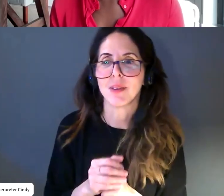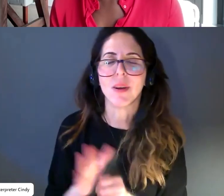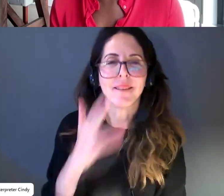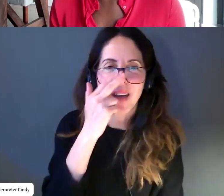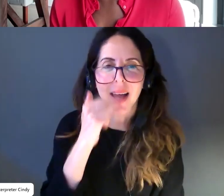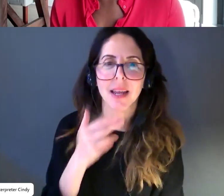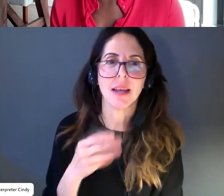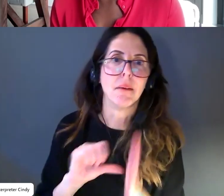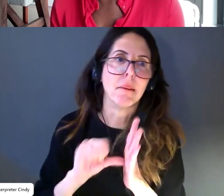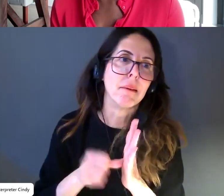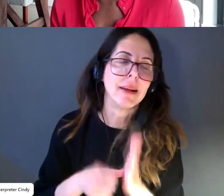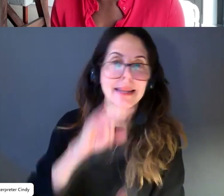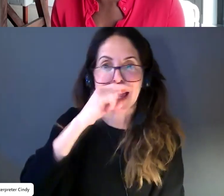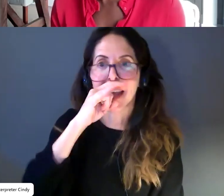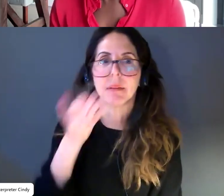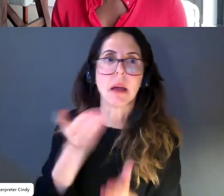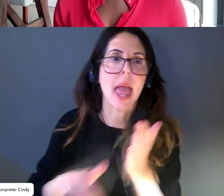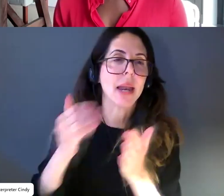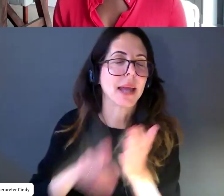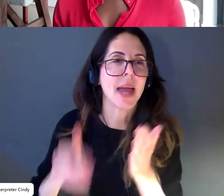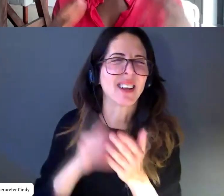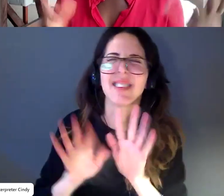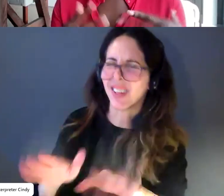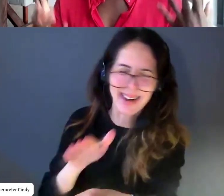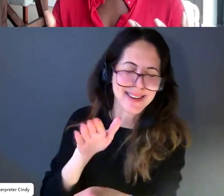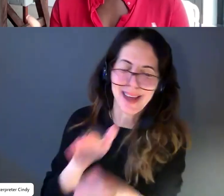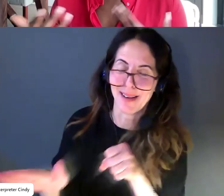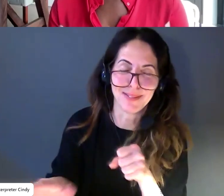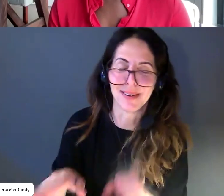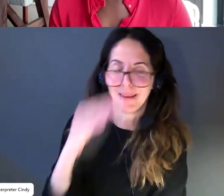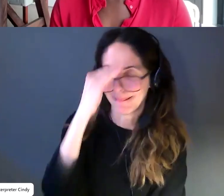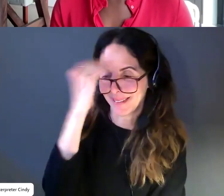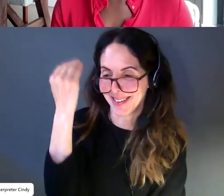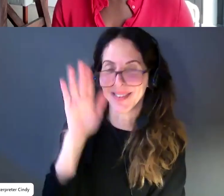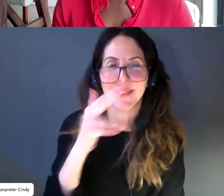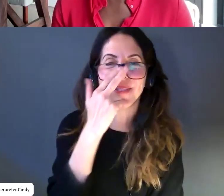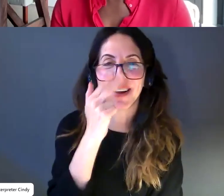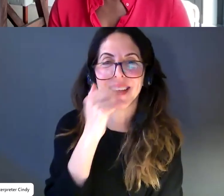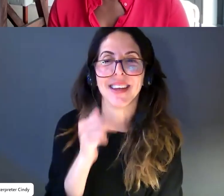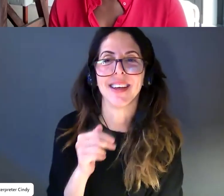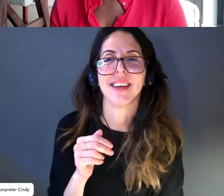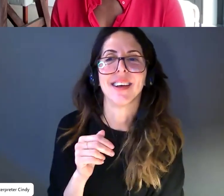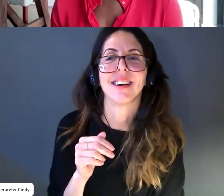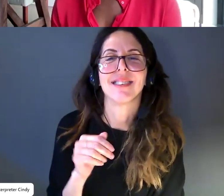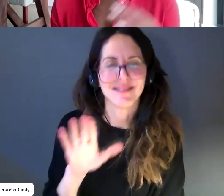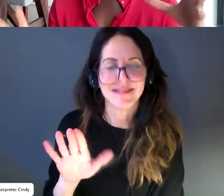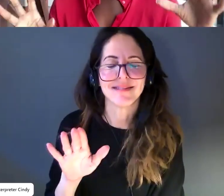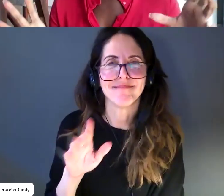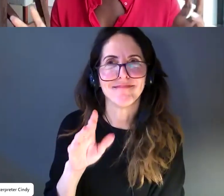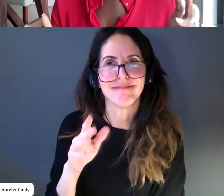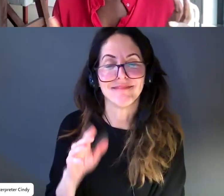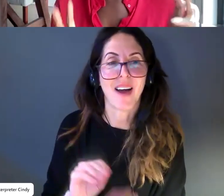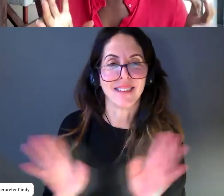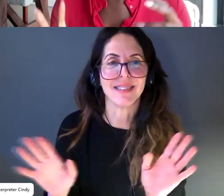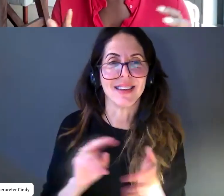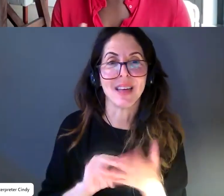kids and I just don't want to talk about kids anymore. And so that was very interesting when you saw that come across, because that really also kind of speaks to,